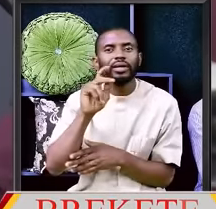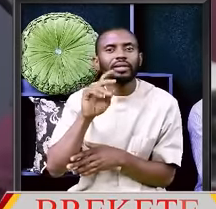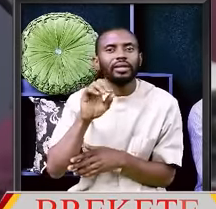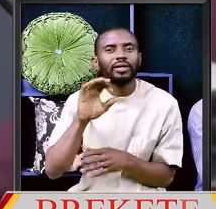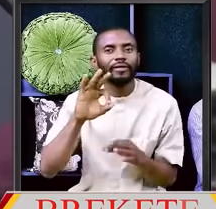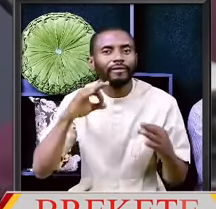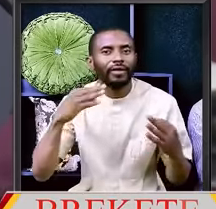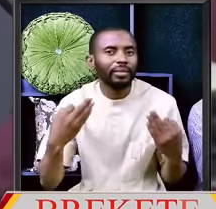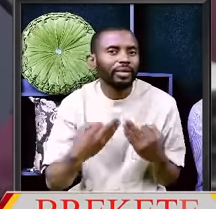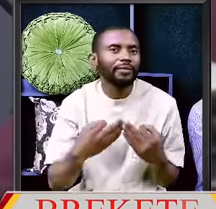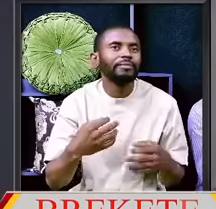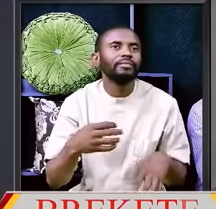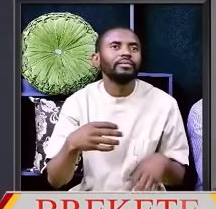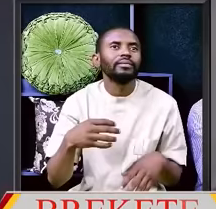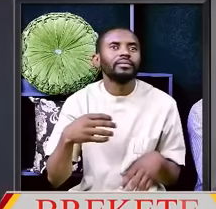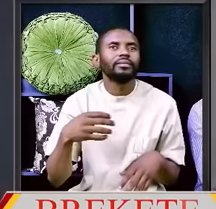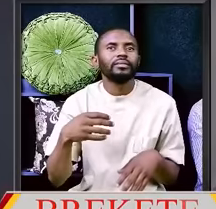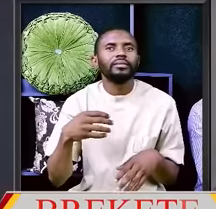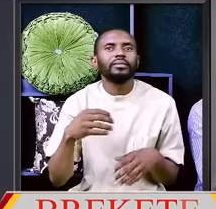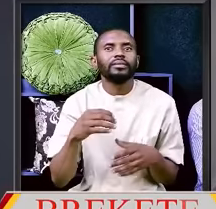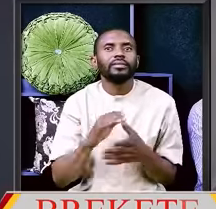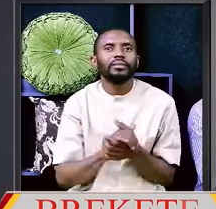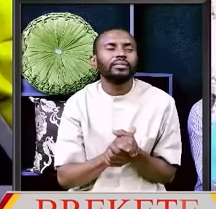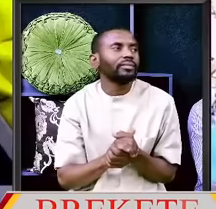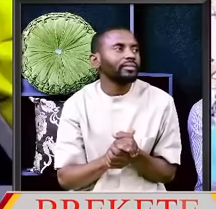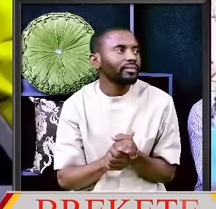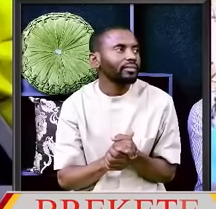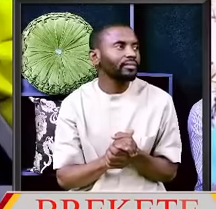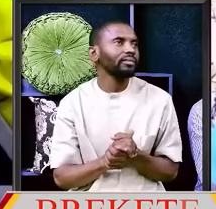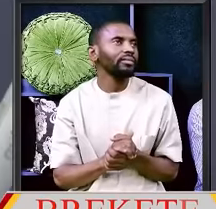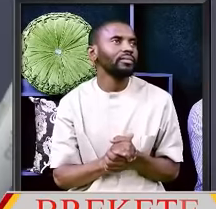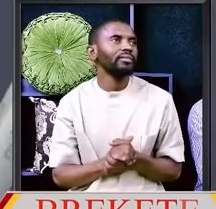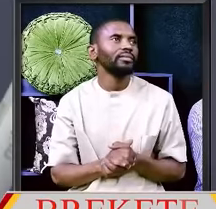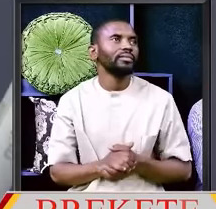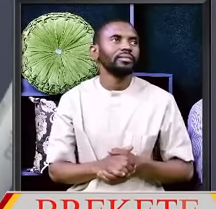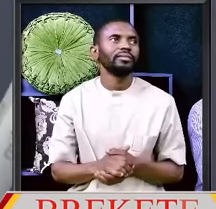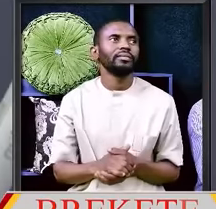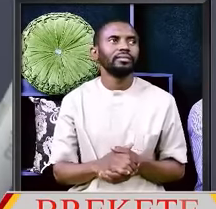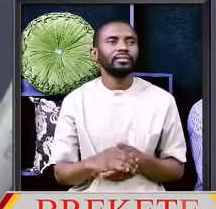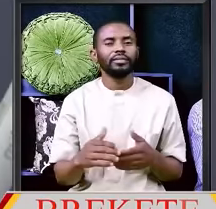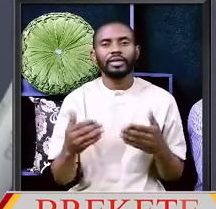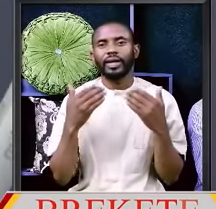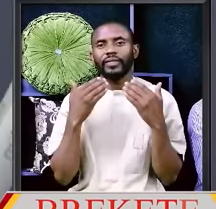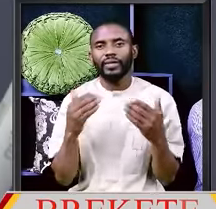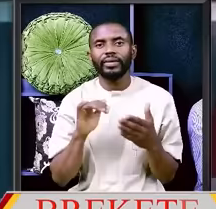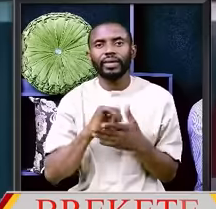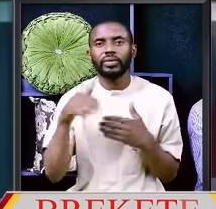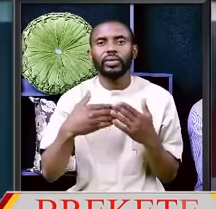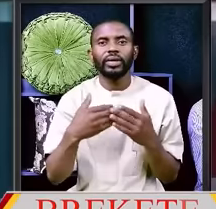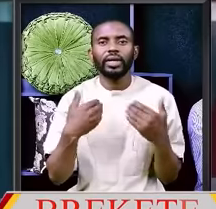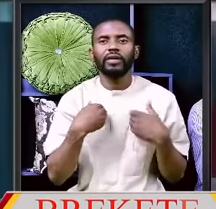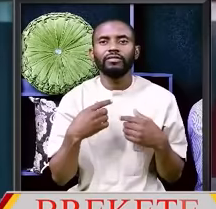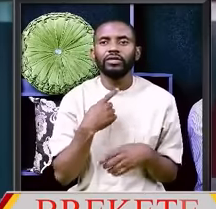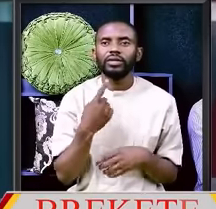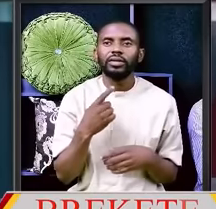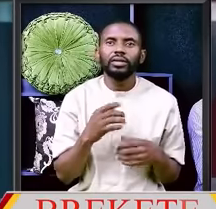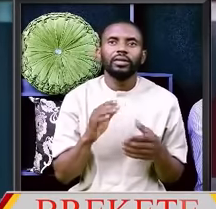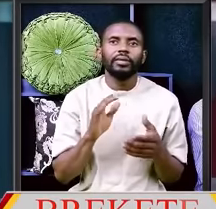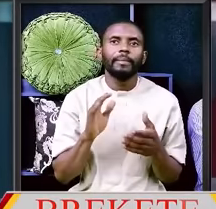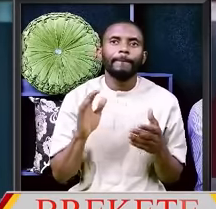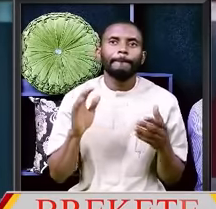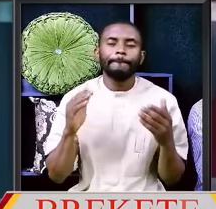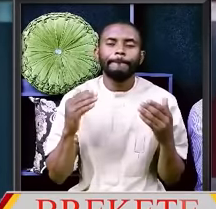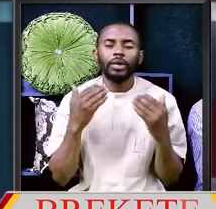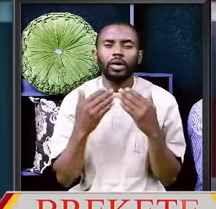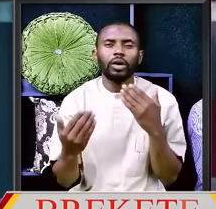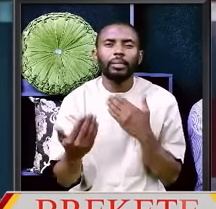will shed the light on this very murky case that is on. Thank you. That is all I have to say, sir. Thank you, ma'am. God. Thank you.